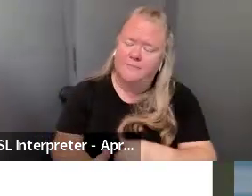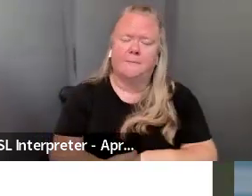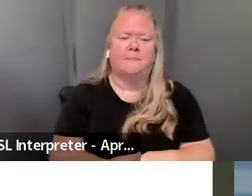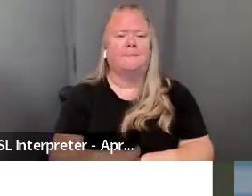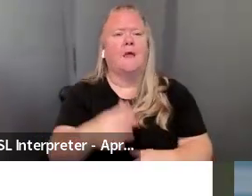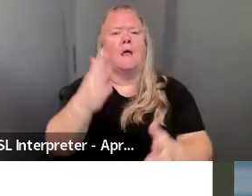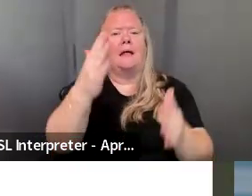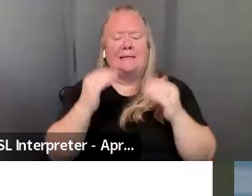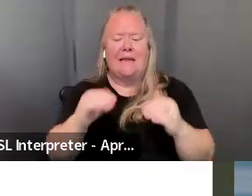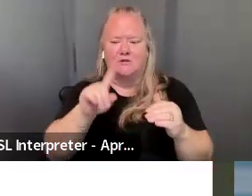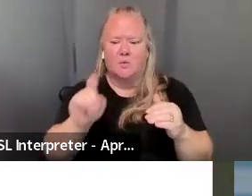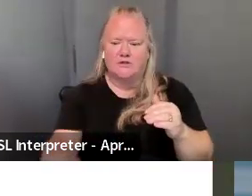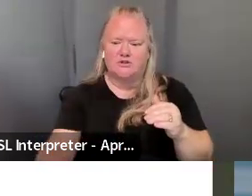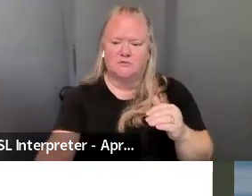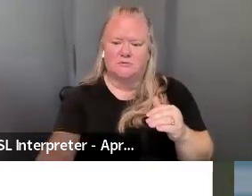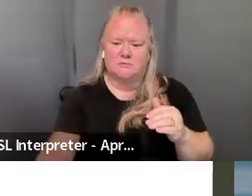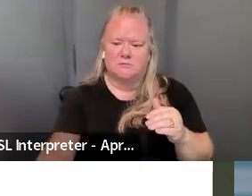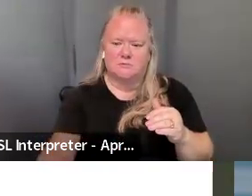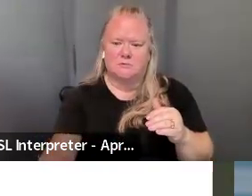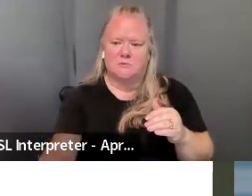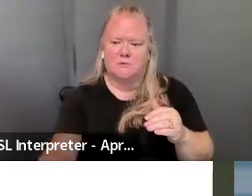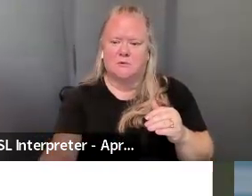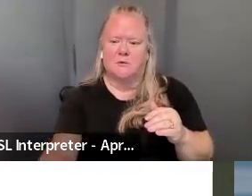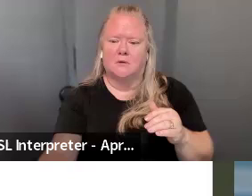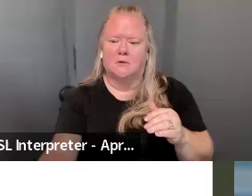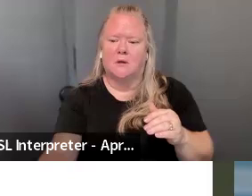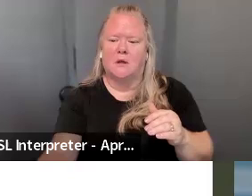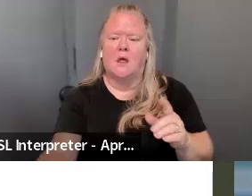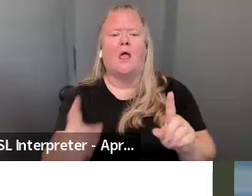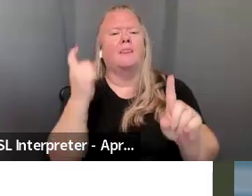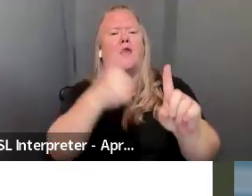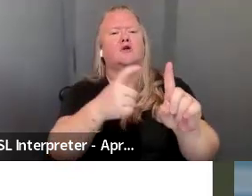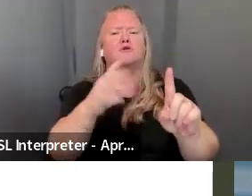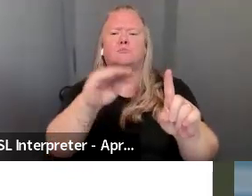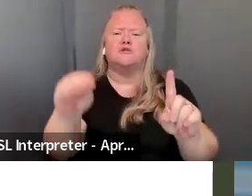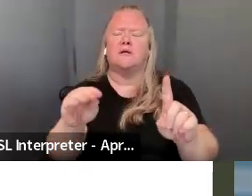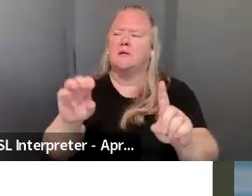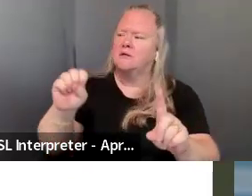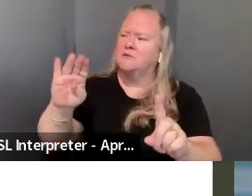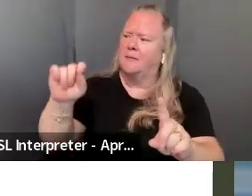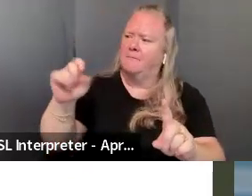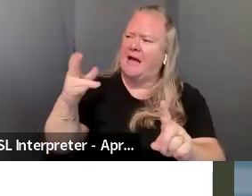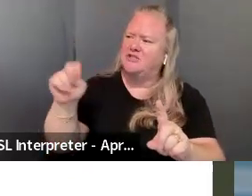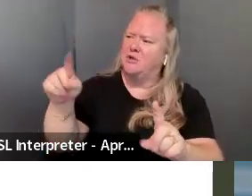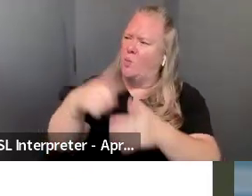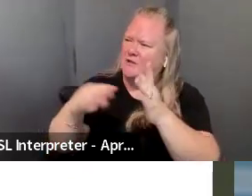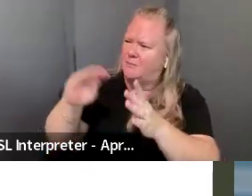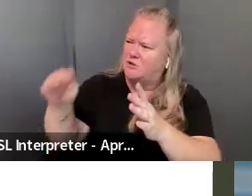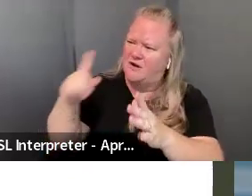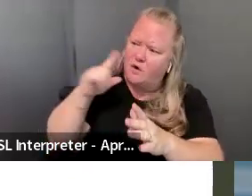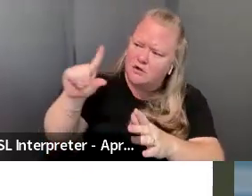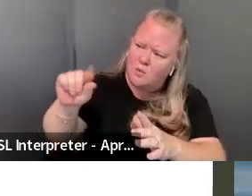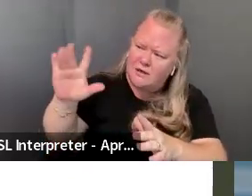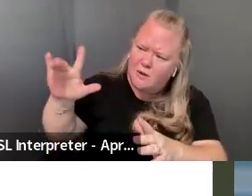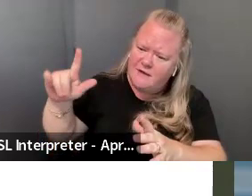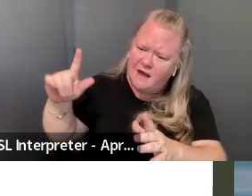The next question is about the contribution percent. Sebastian, what is the contribution percent for